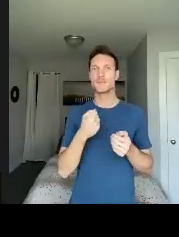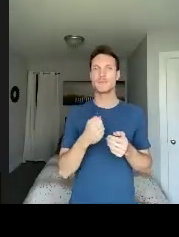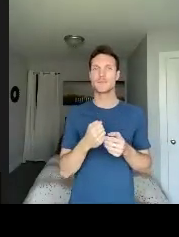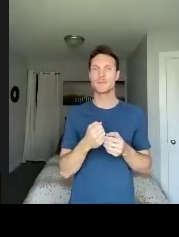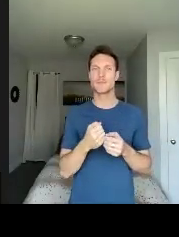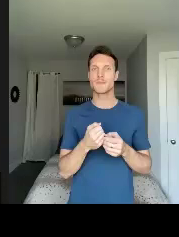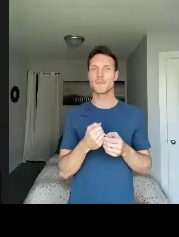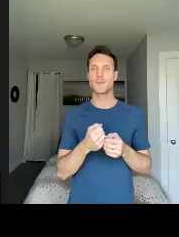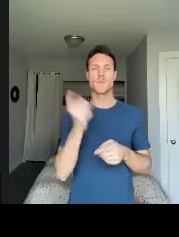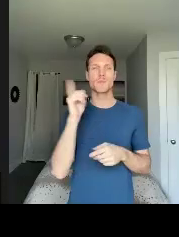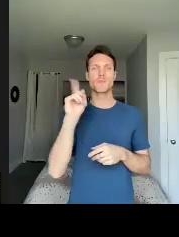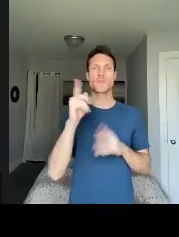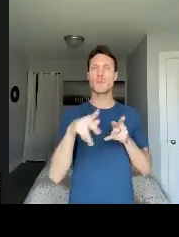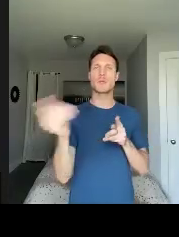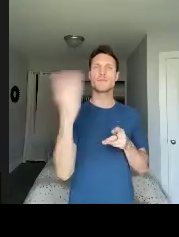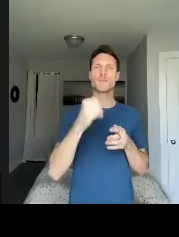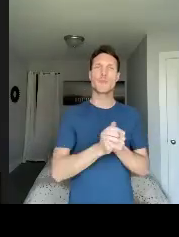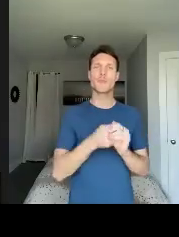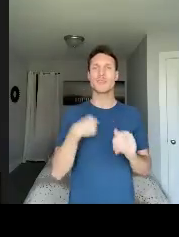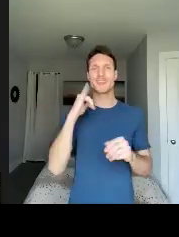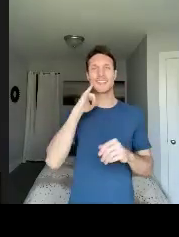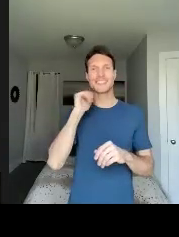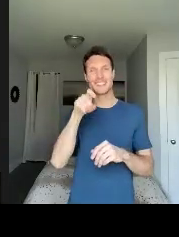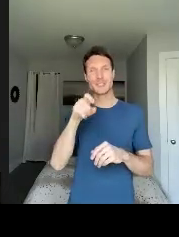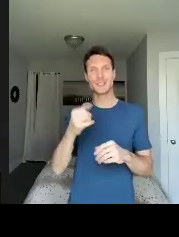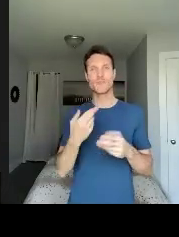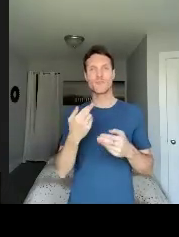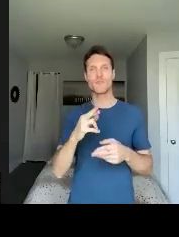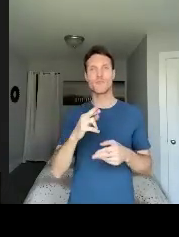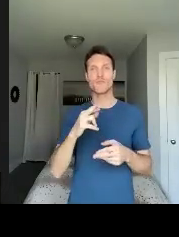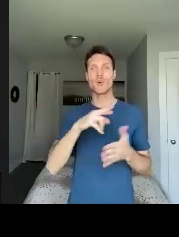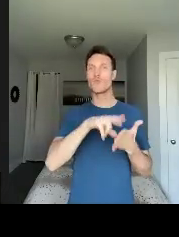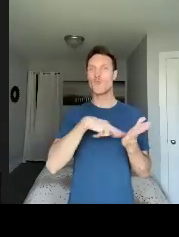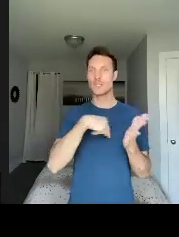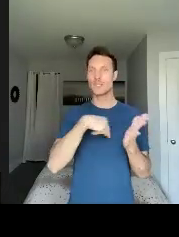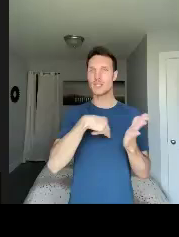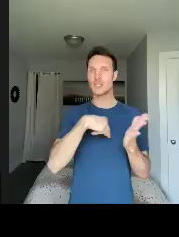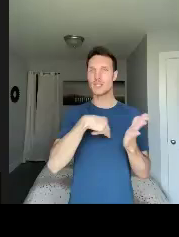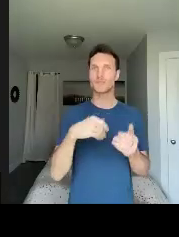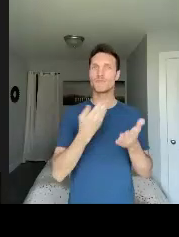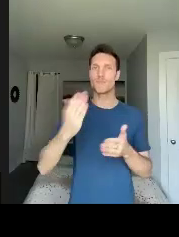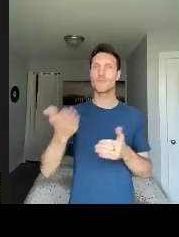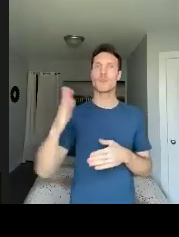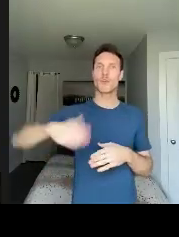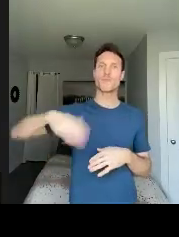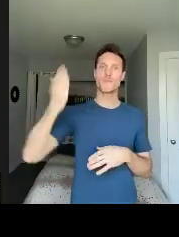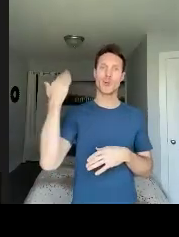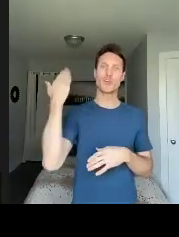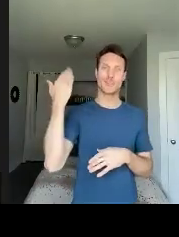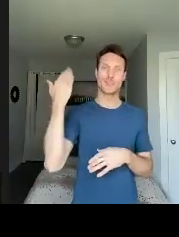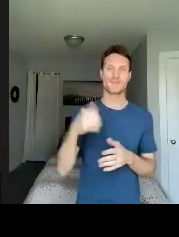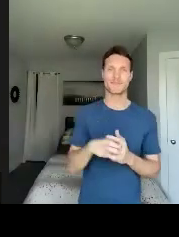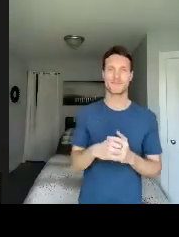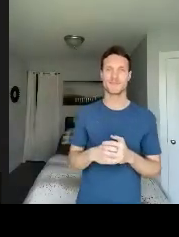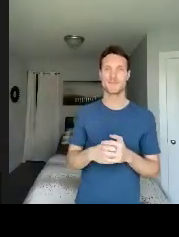before things get full. Those invitations come out by email if you're on the listserv, and you can reach out to KDADS to